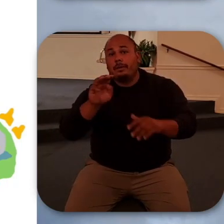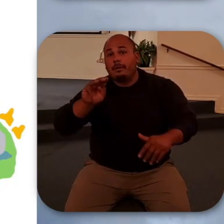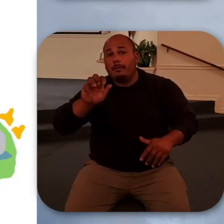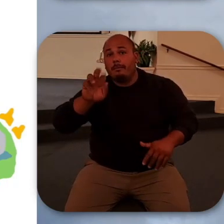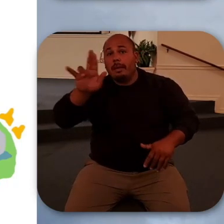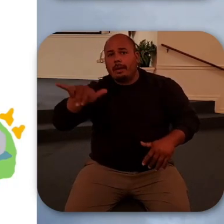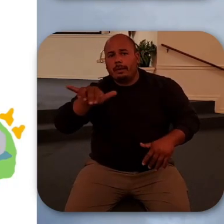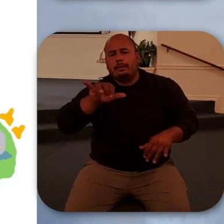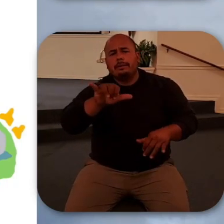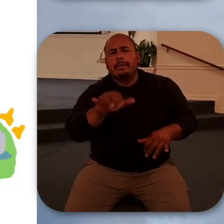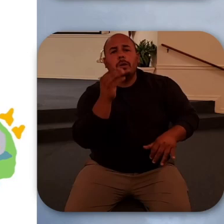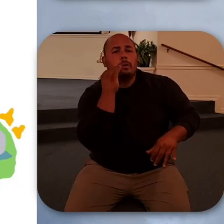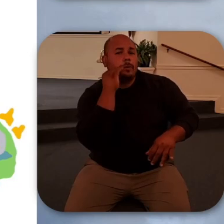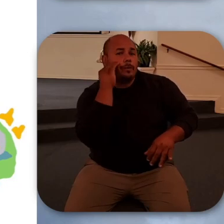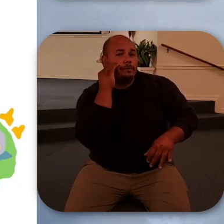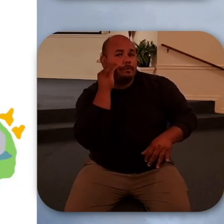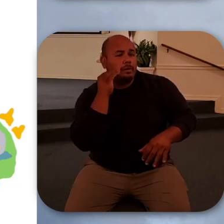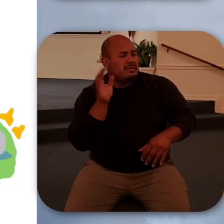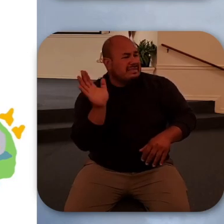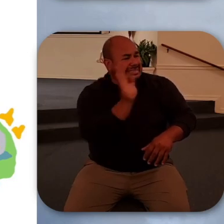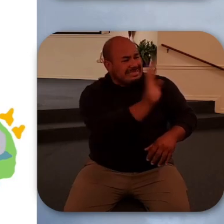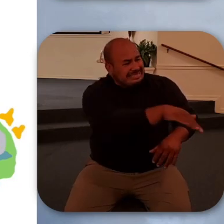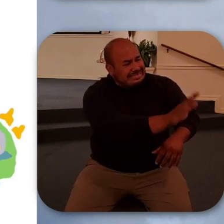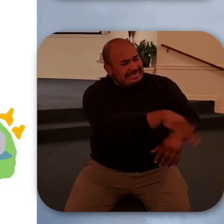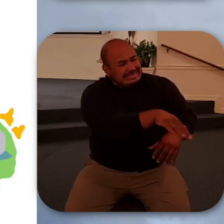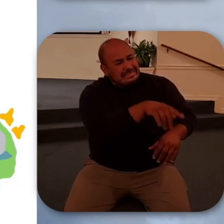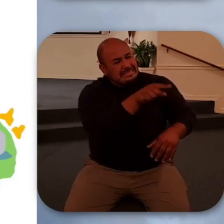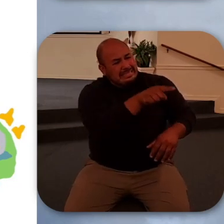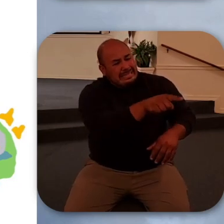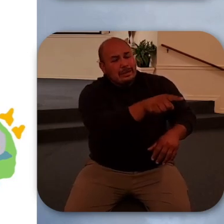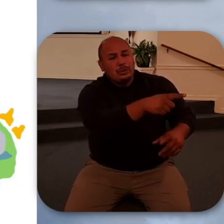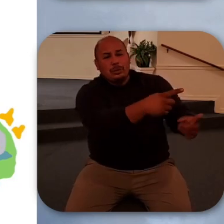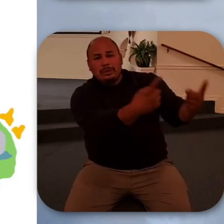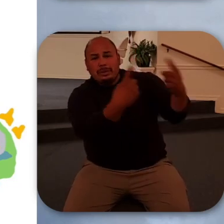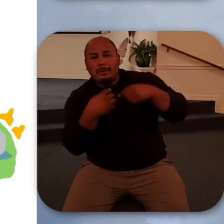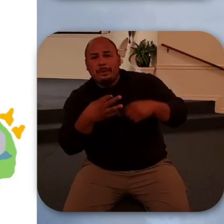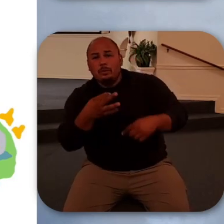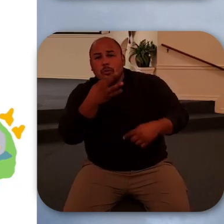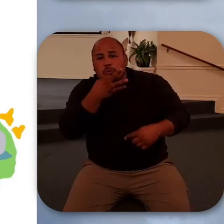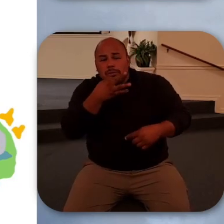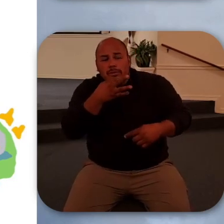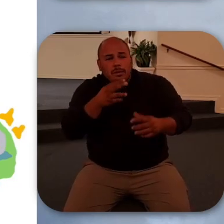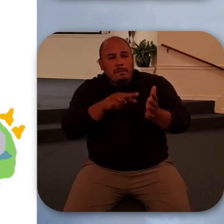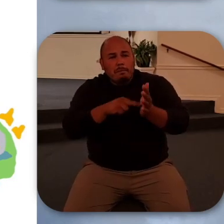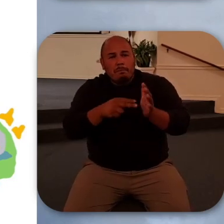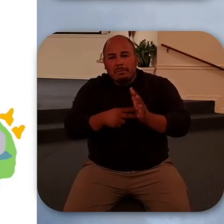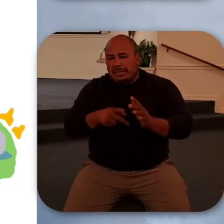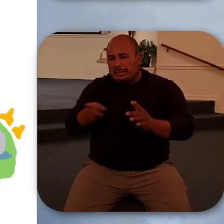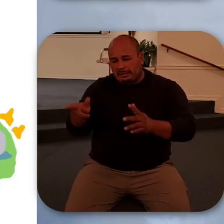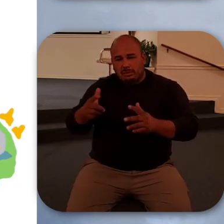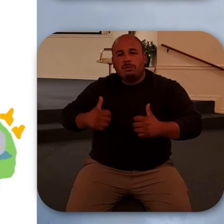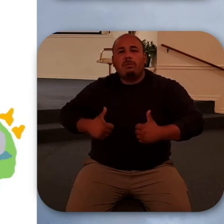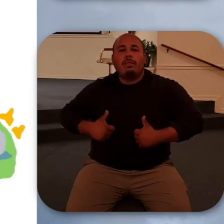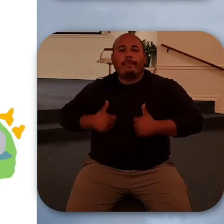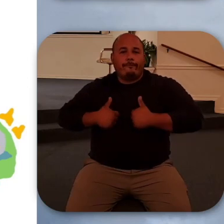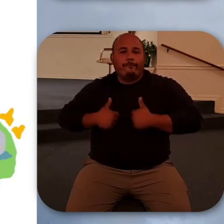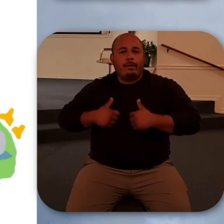here, my brother would not have died. But I know that even now God will give you whatever you ask.